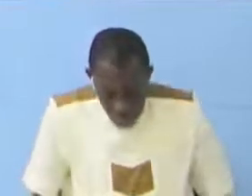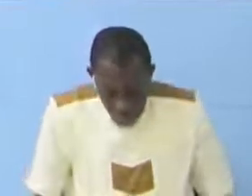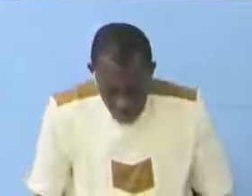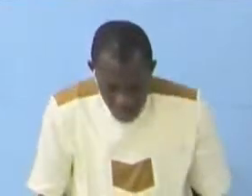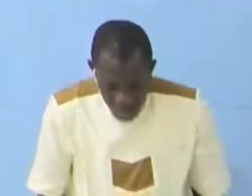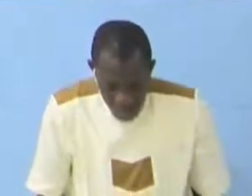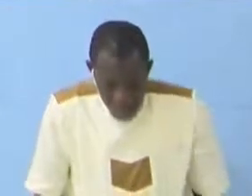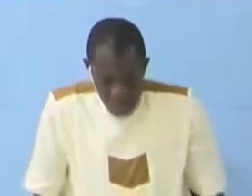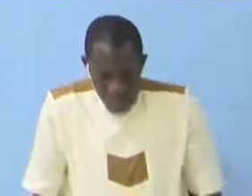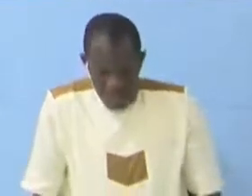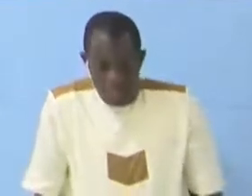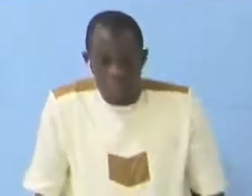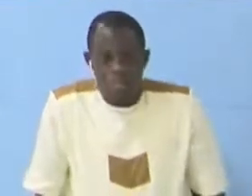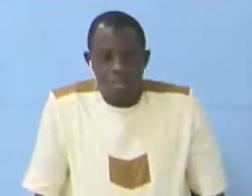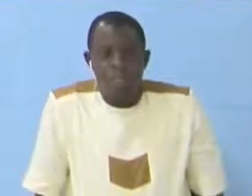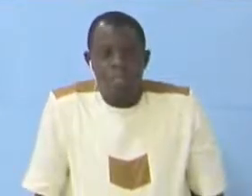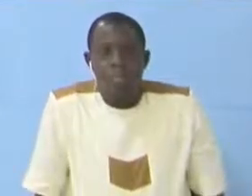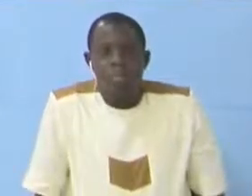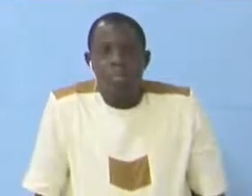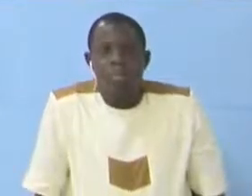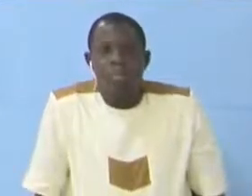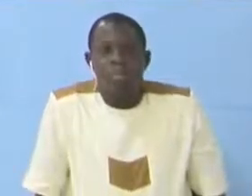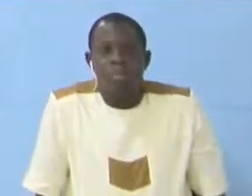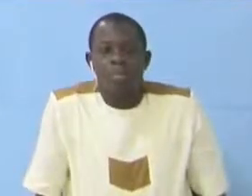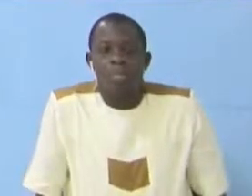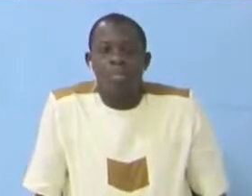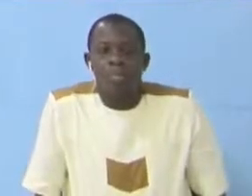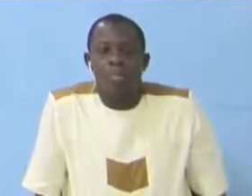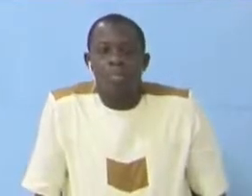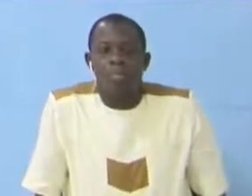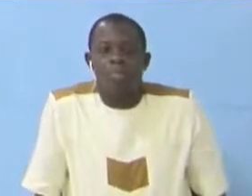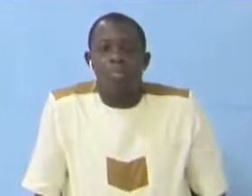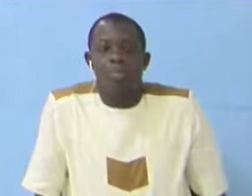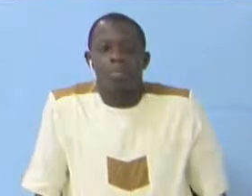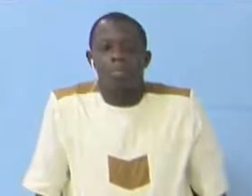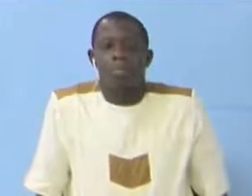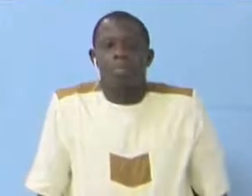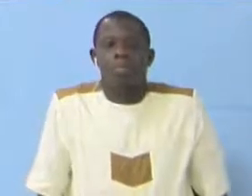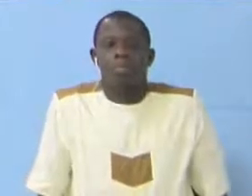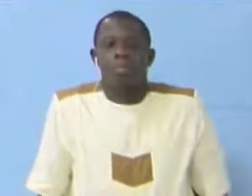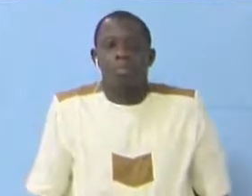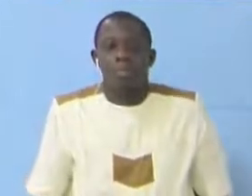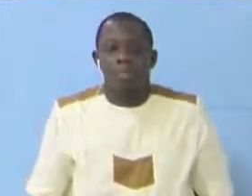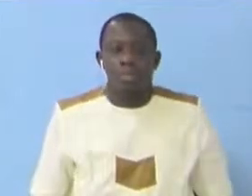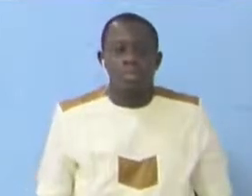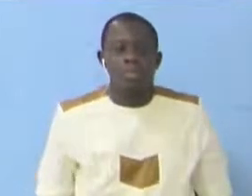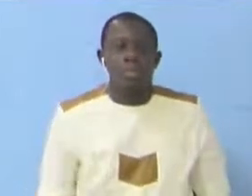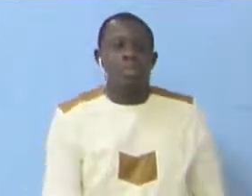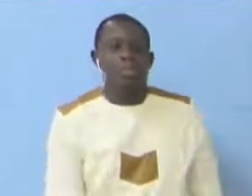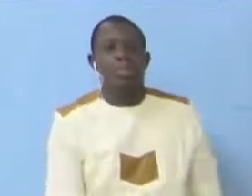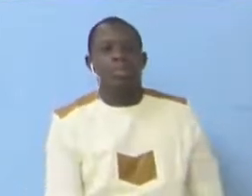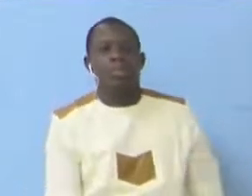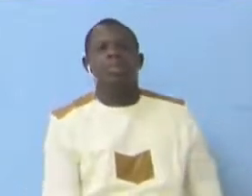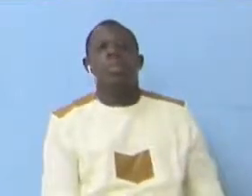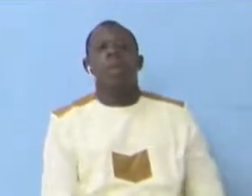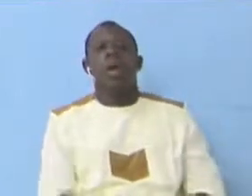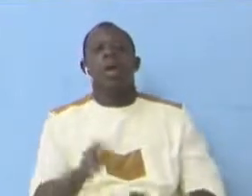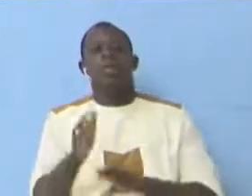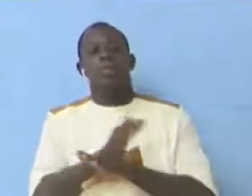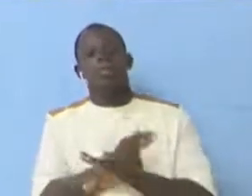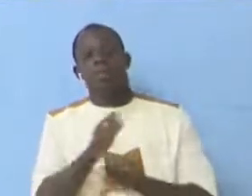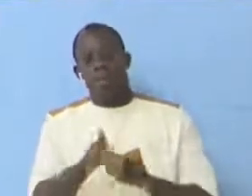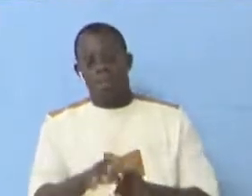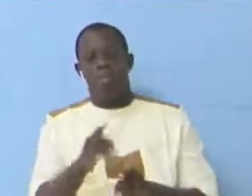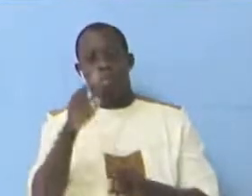more detailed and we skipped some detail just because we wanted to finish his testimony on time.